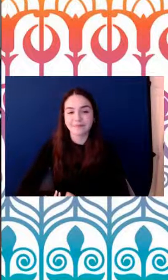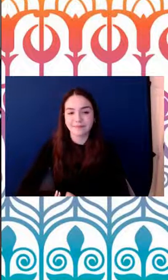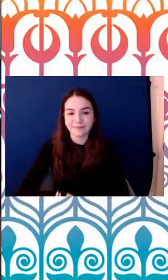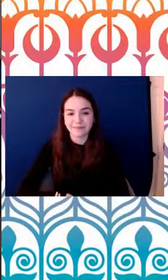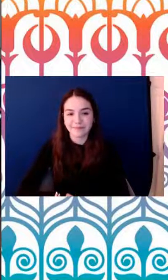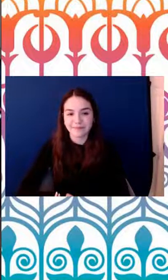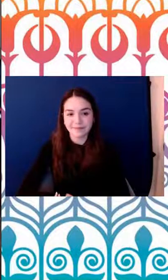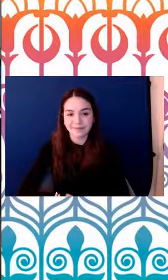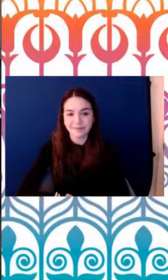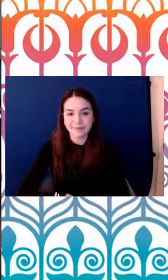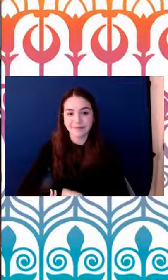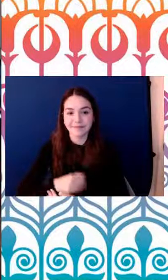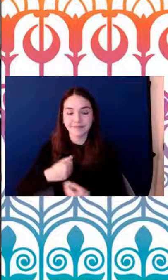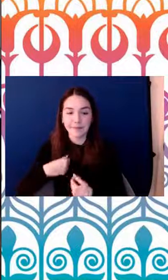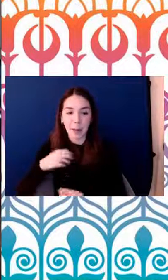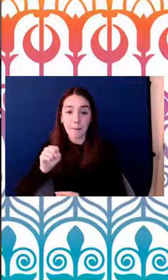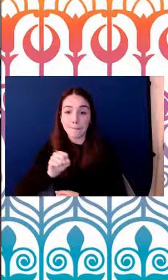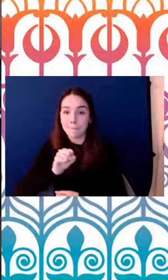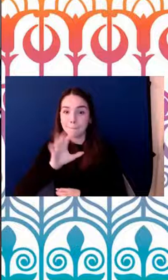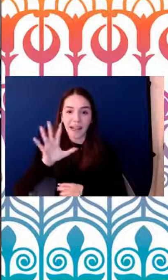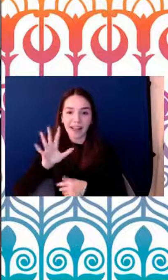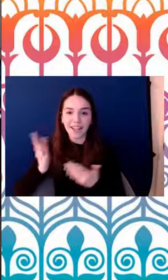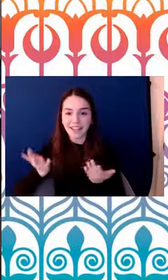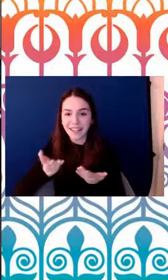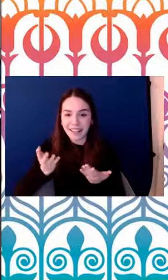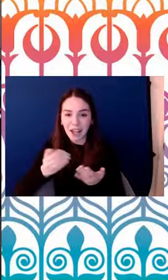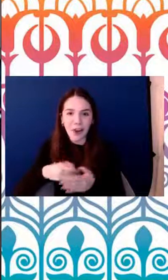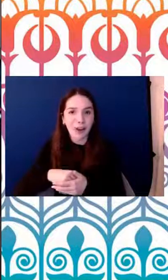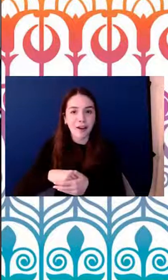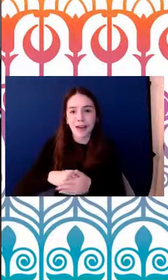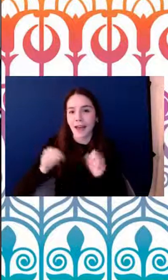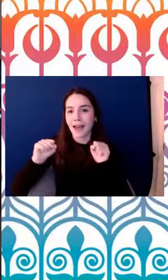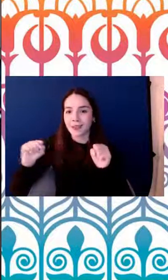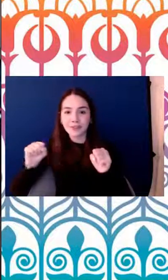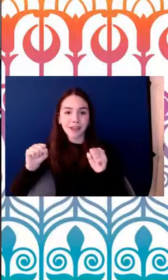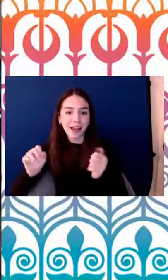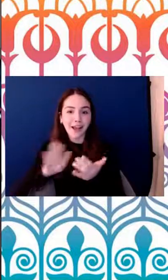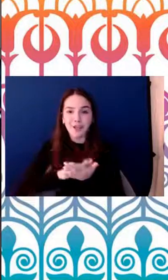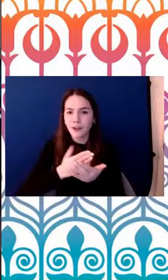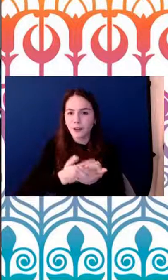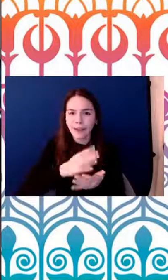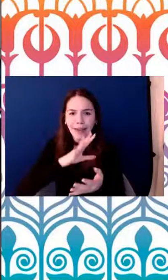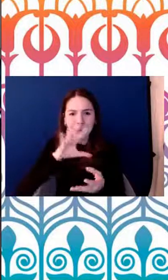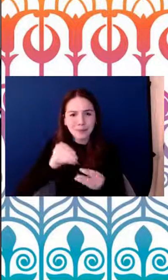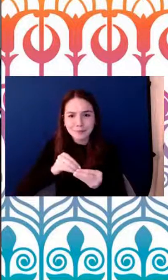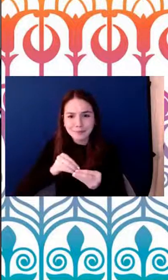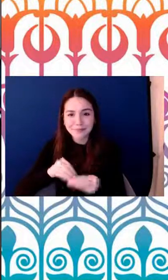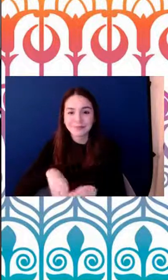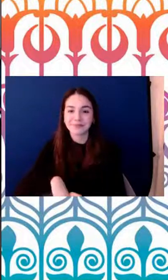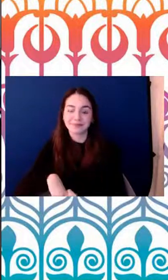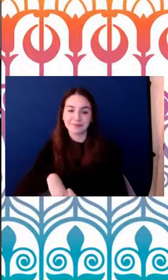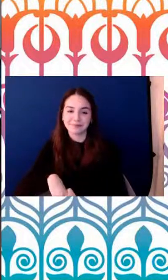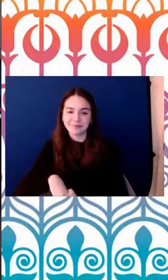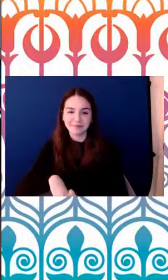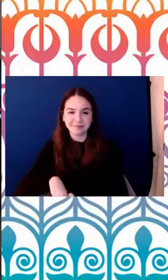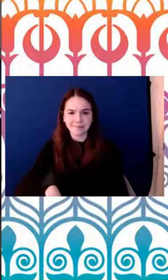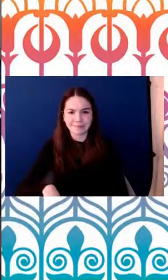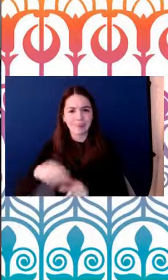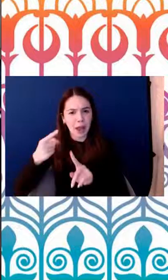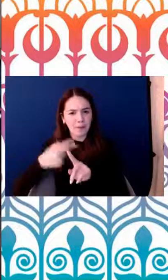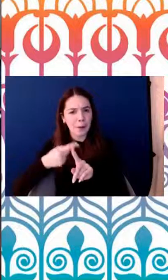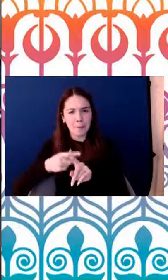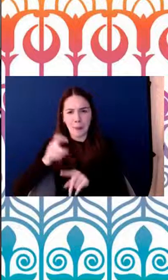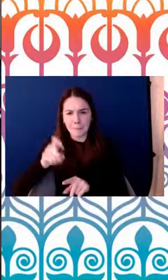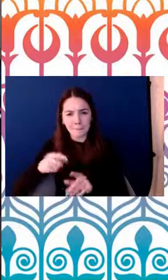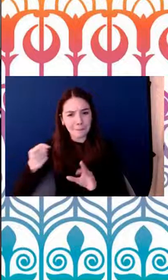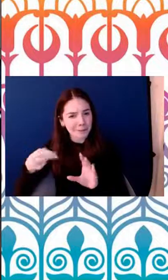We got magic, we got exercise, cooking. I'm telling you, you gotta join us every month.